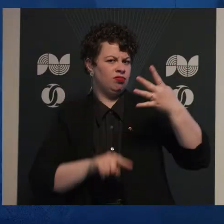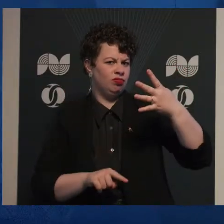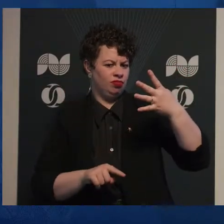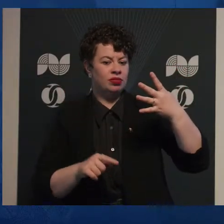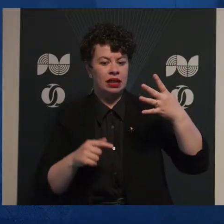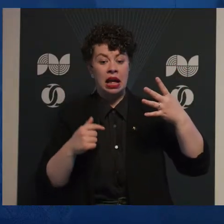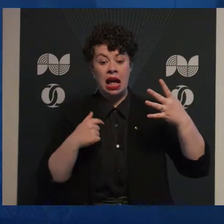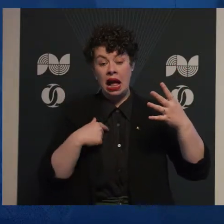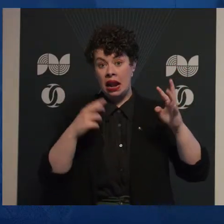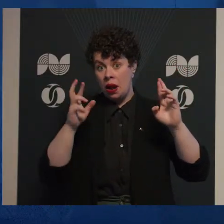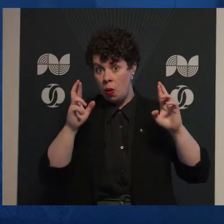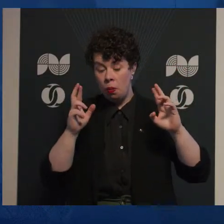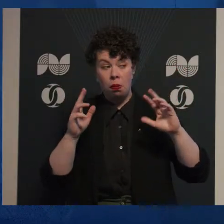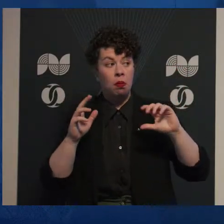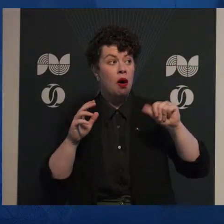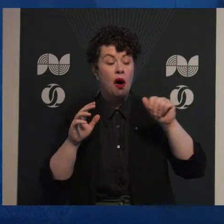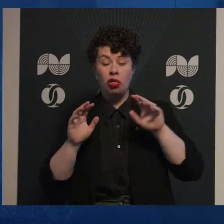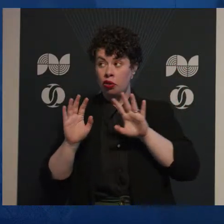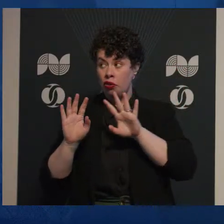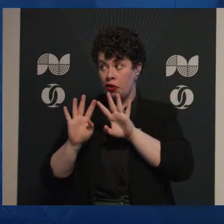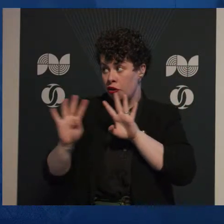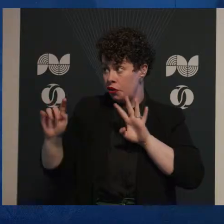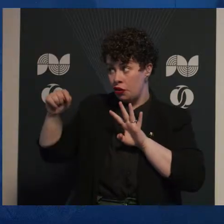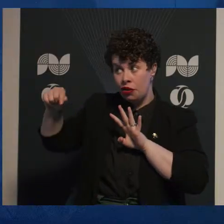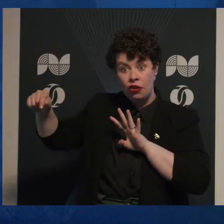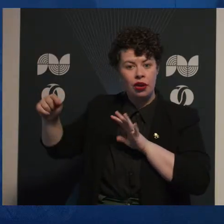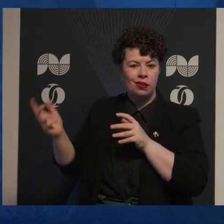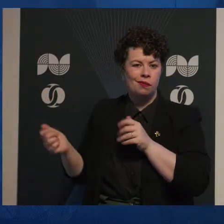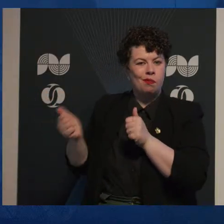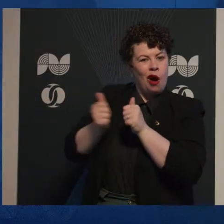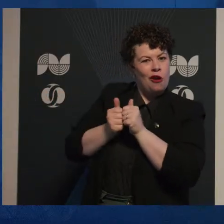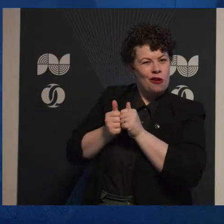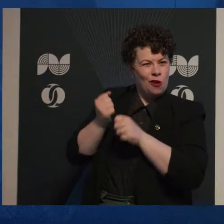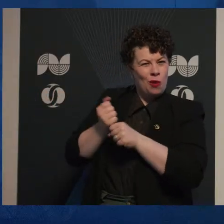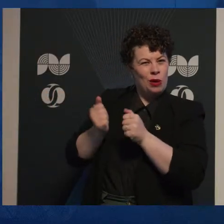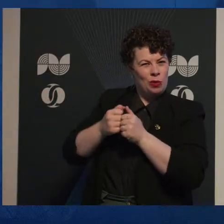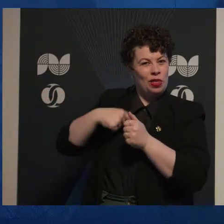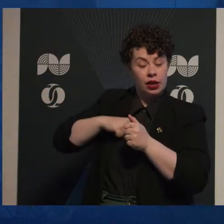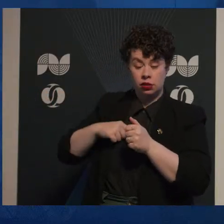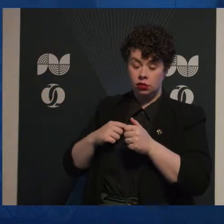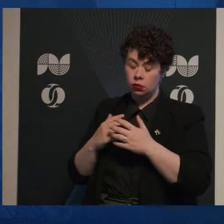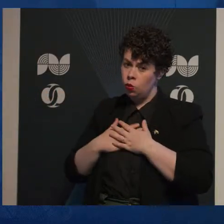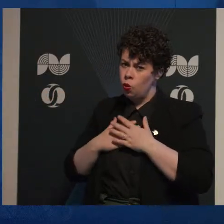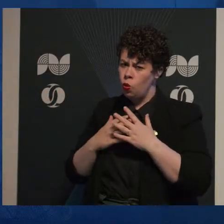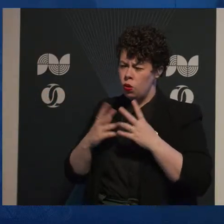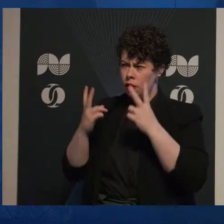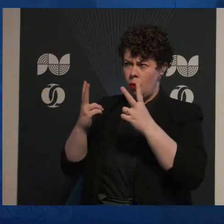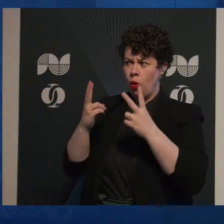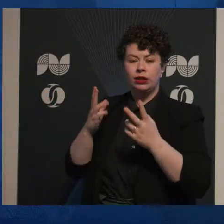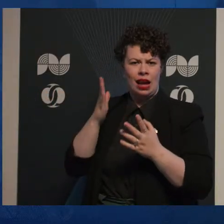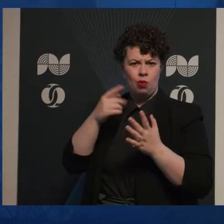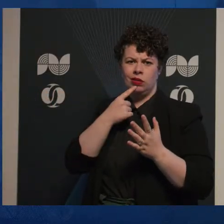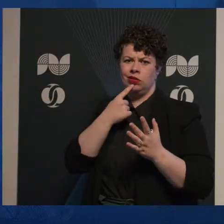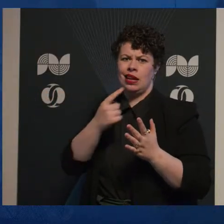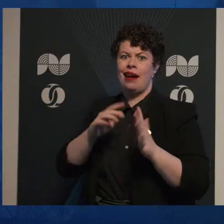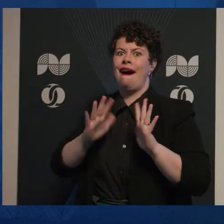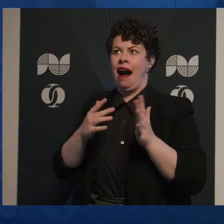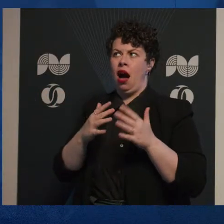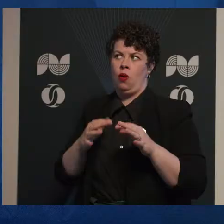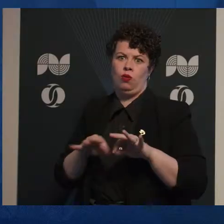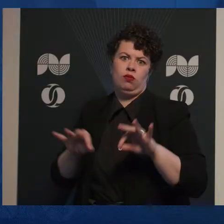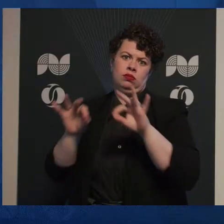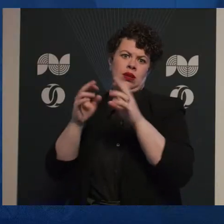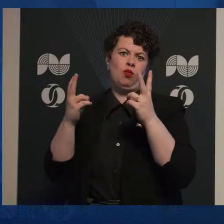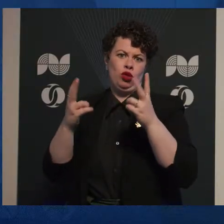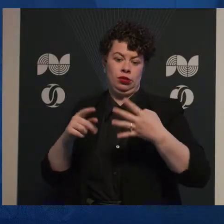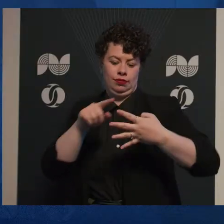EBRD, our esteemed and very valuable partners, are critical partners in our journey. First, it's